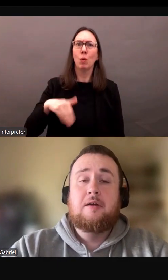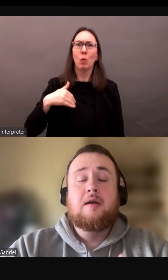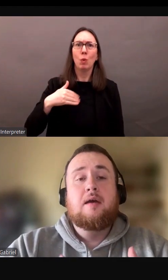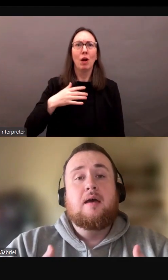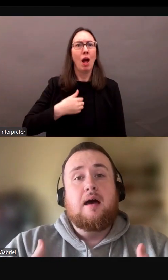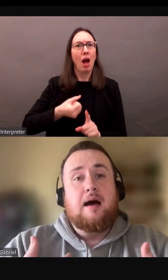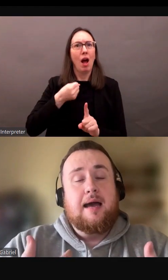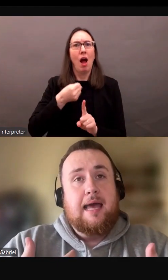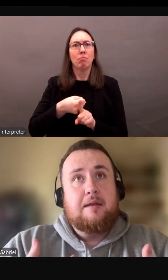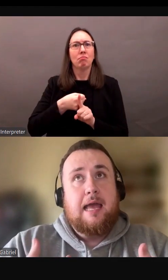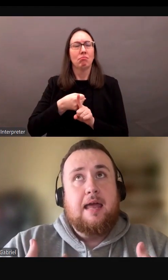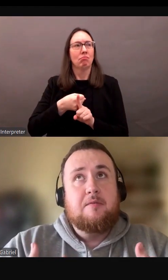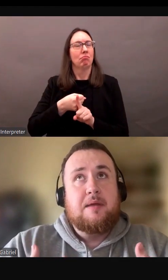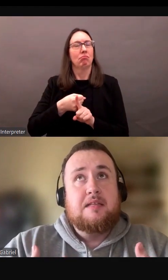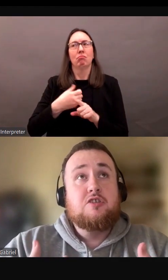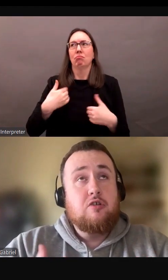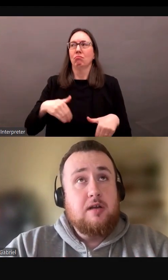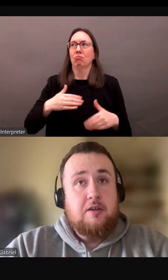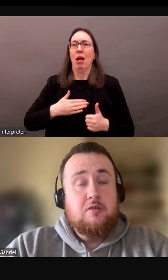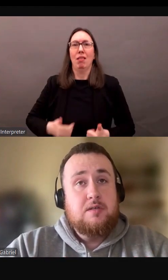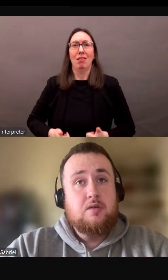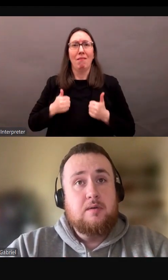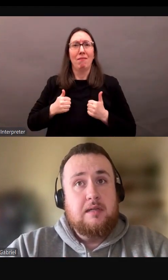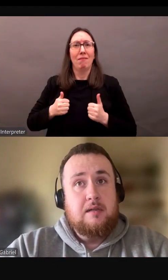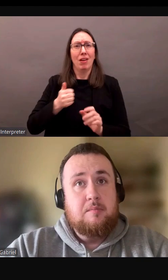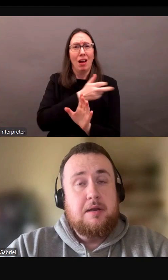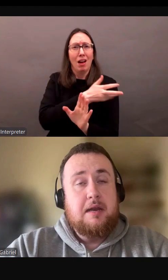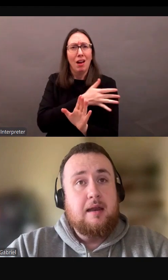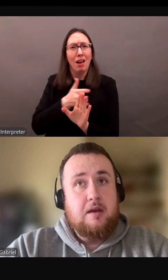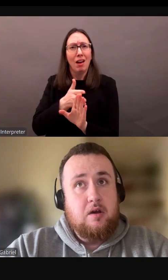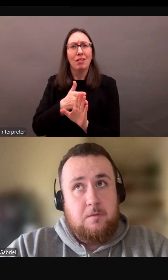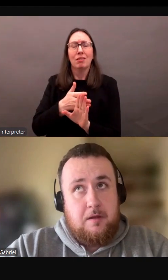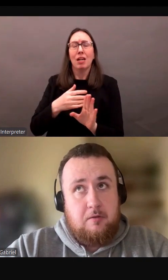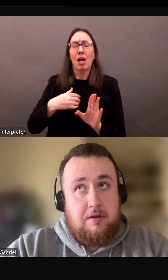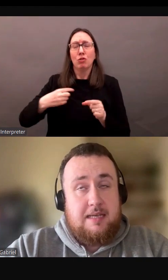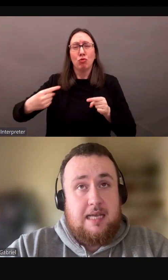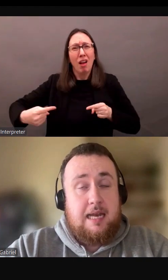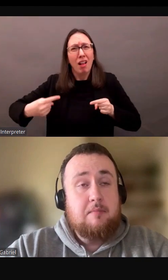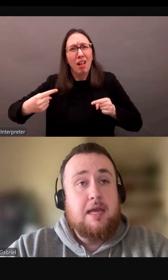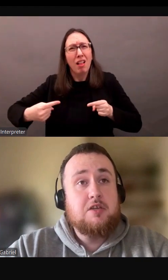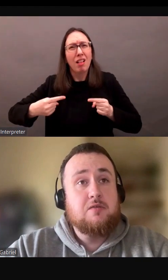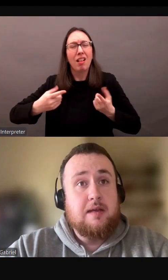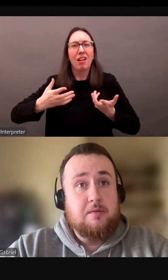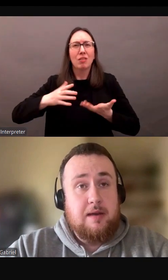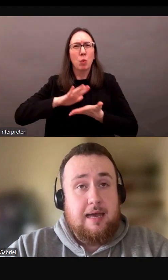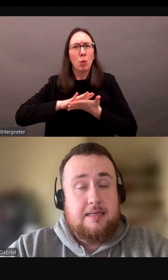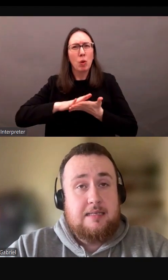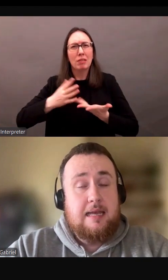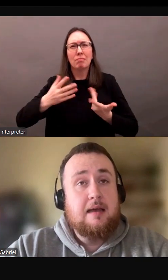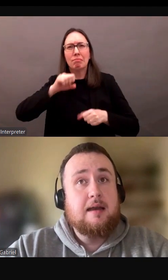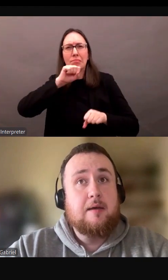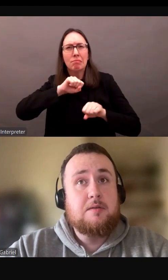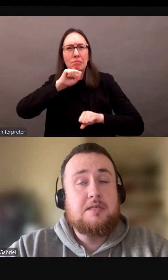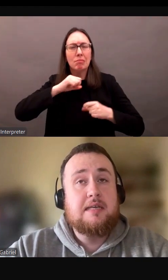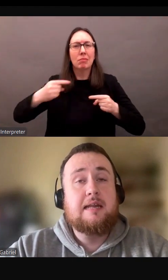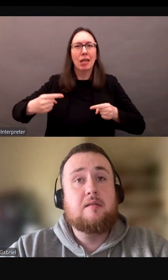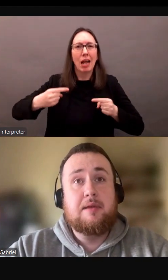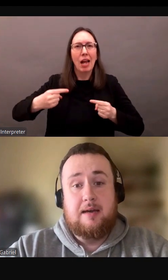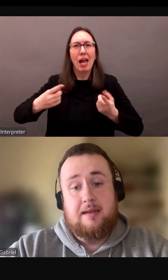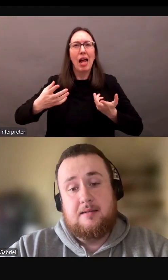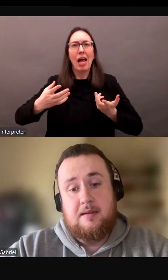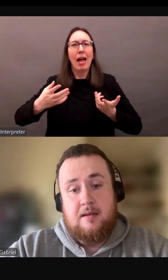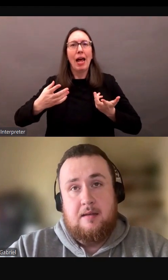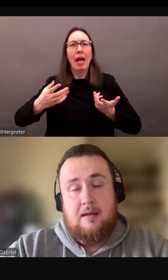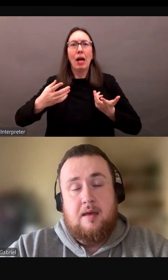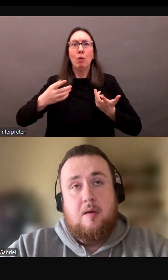where I had kind of been struggling through school, but not enough to raise any major red flags. They thought I was just a little